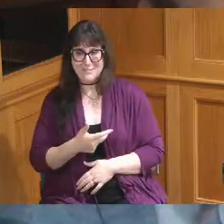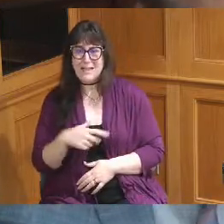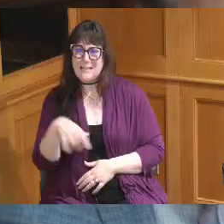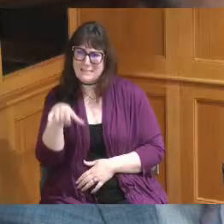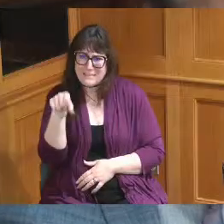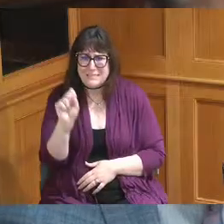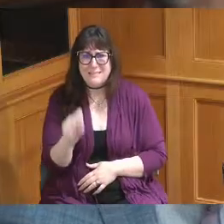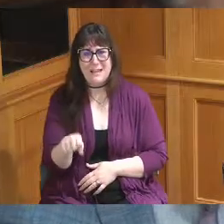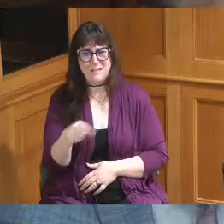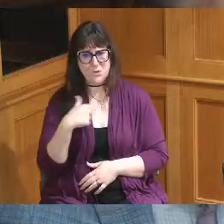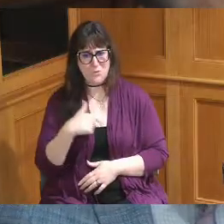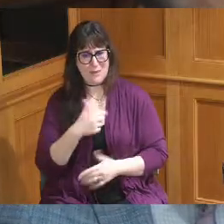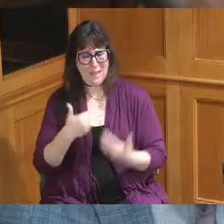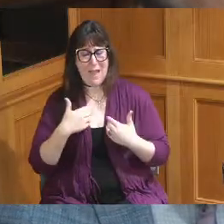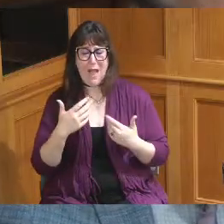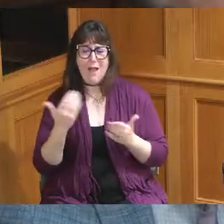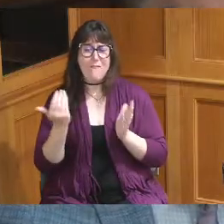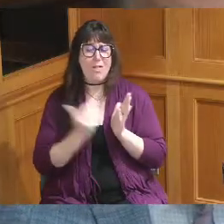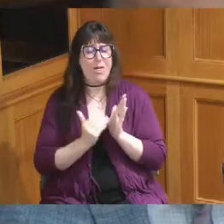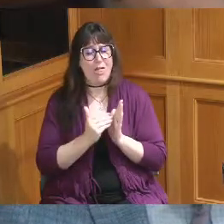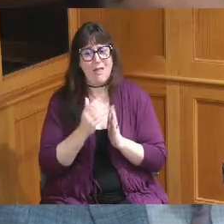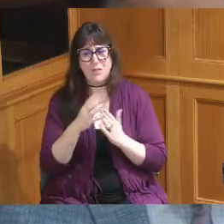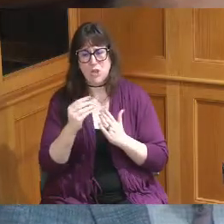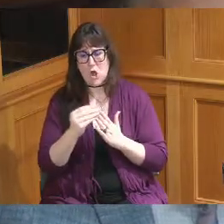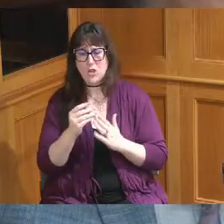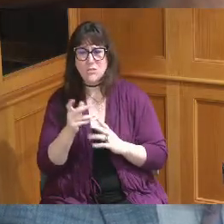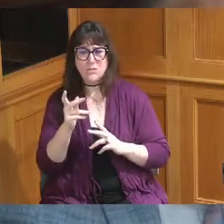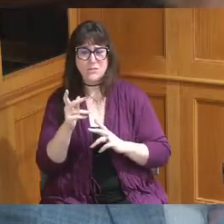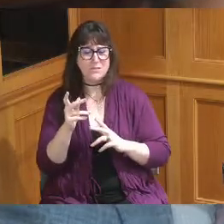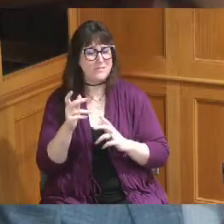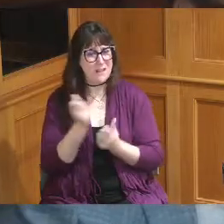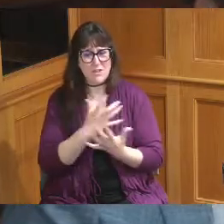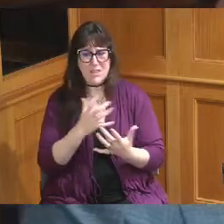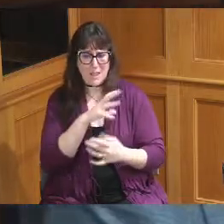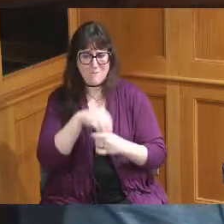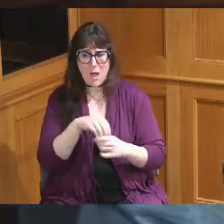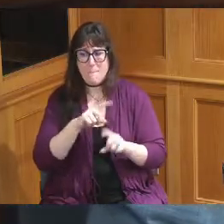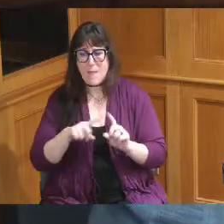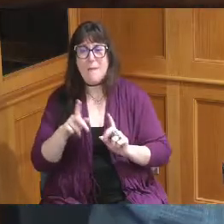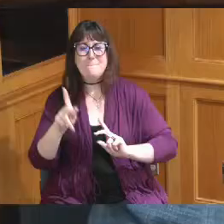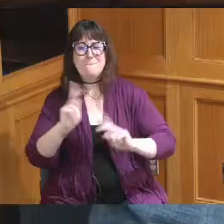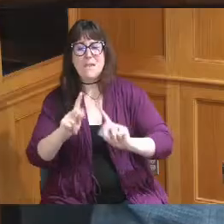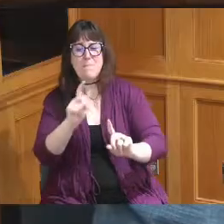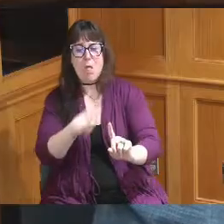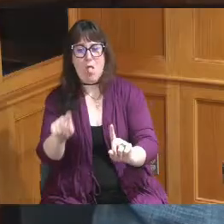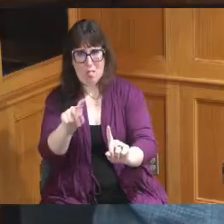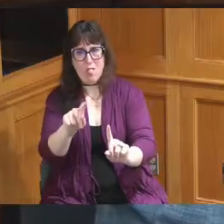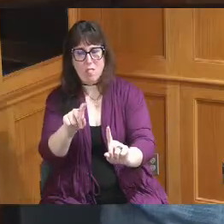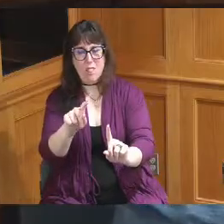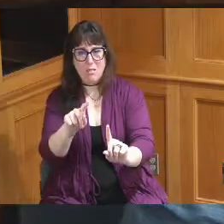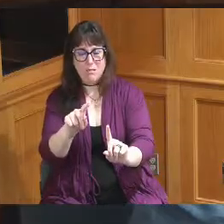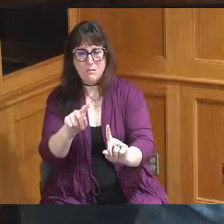and thousands of folks that live in Hamilton County, and I'm happy to represent them. But I have to acknowledge the